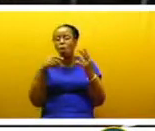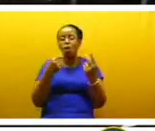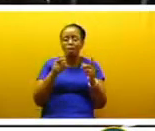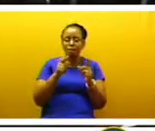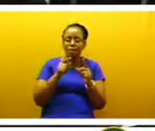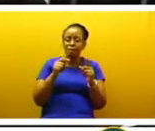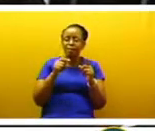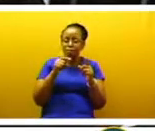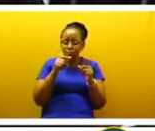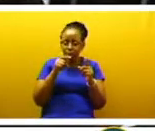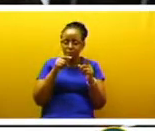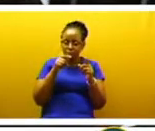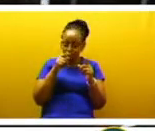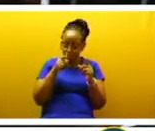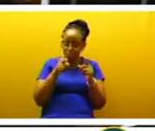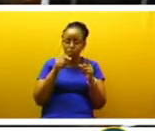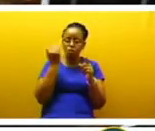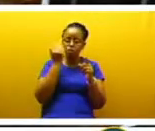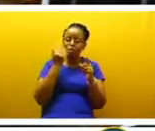out.